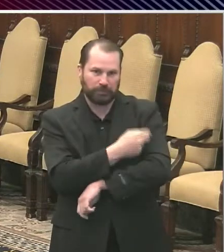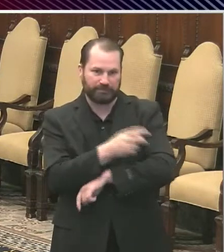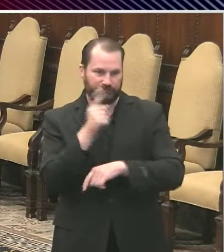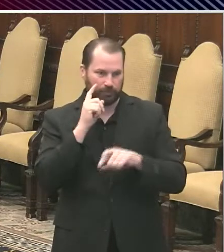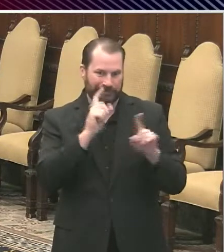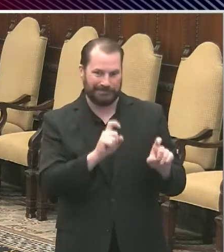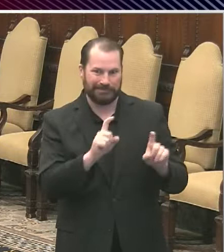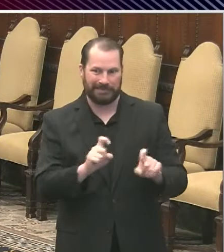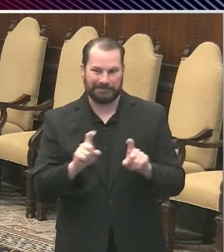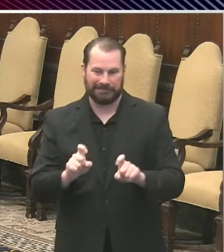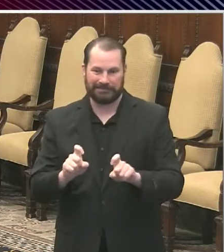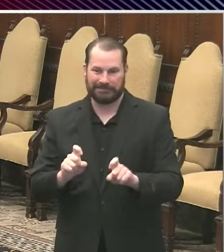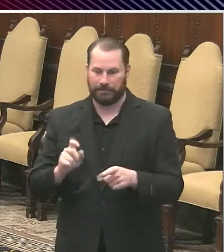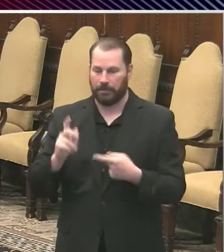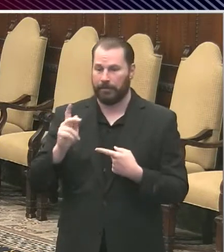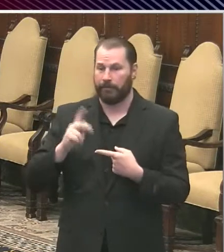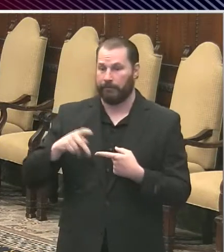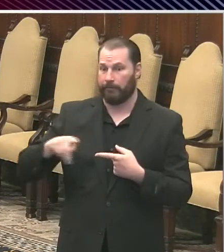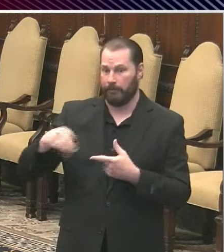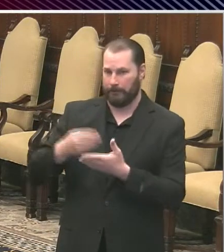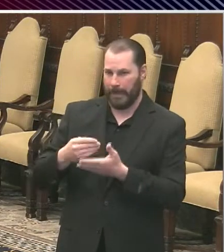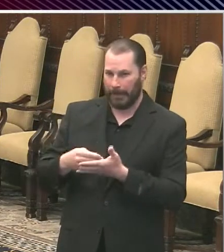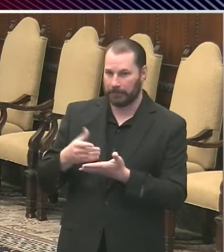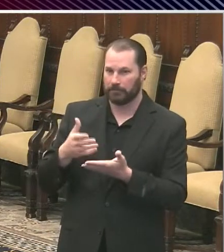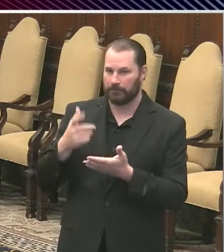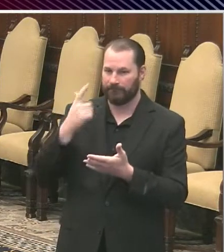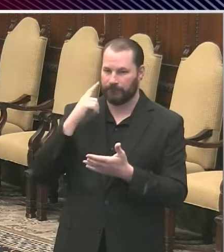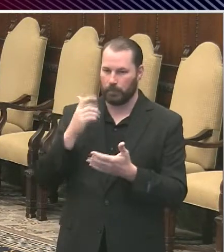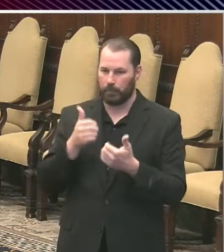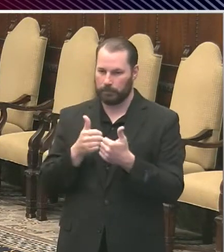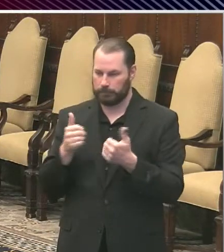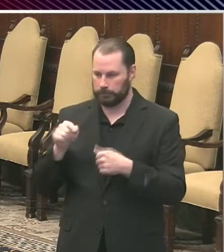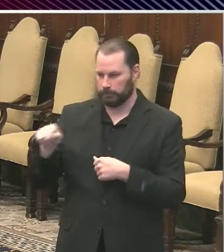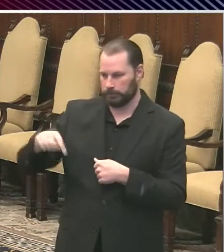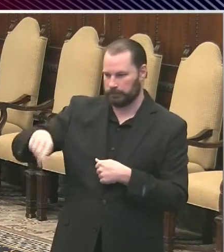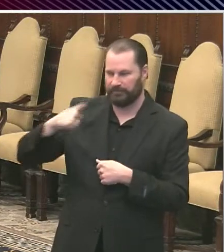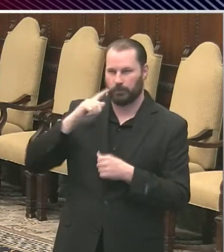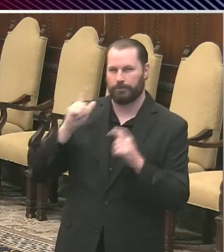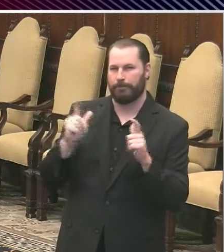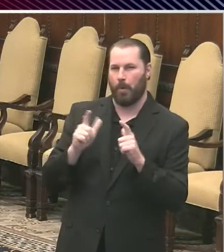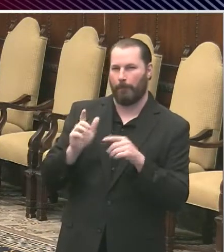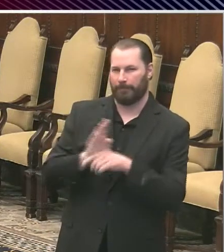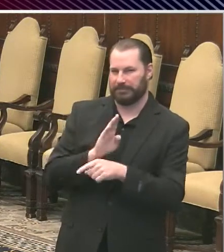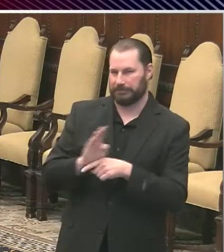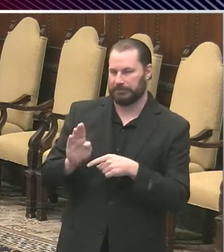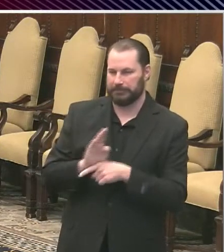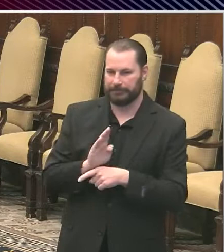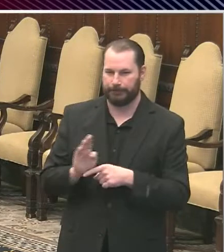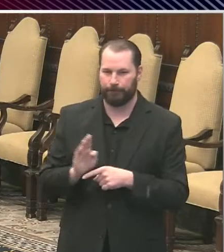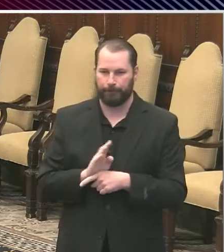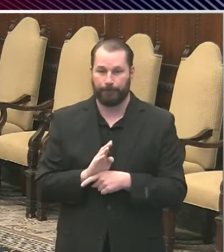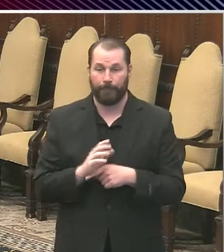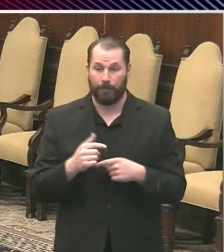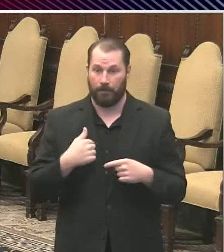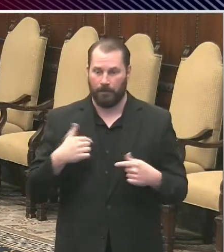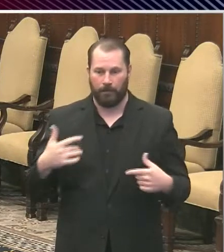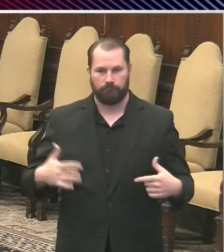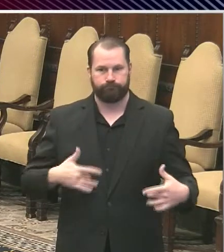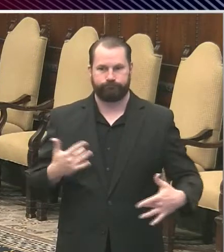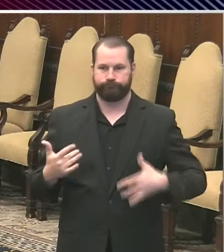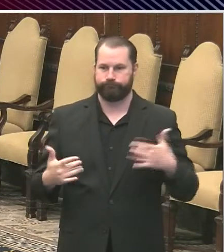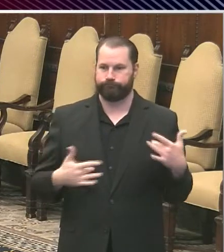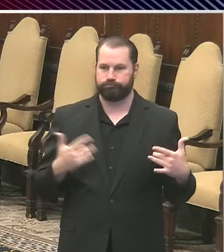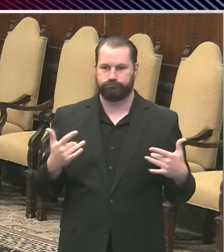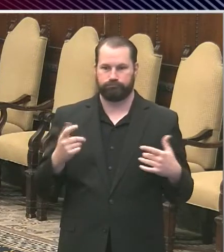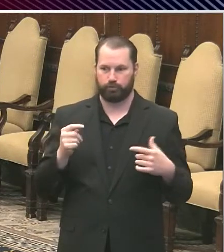not have established banking relationships, including many minority-owned businesses. We are excited to share that we've been working with Goldman